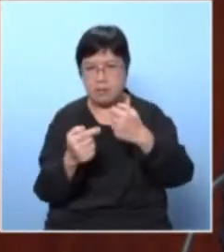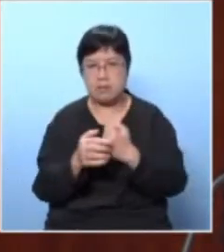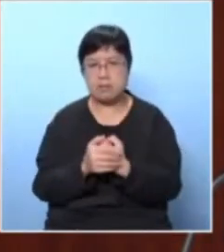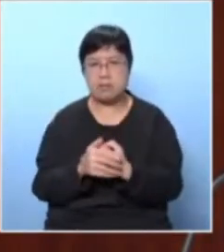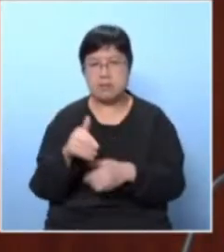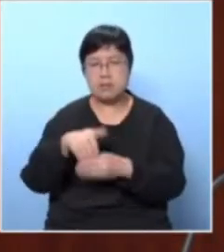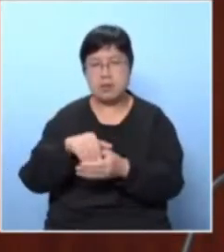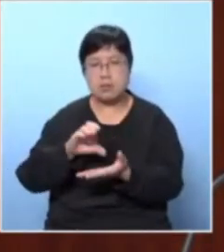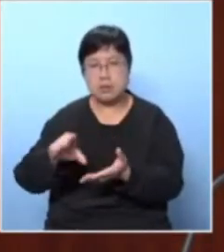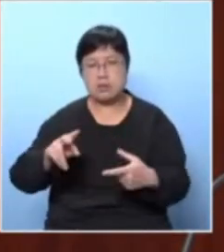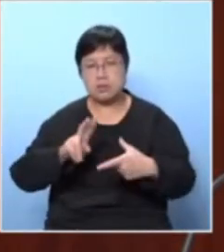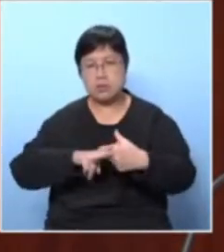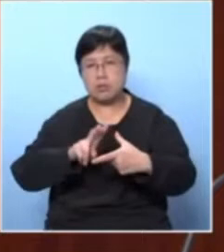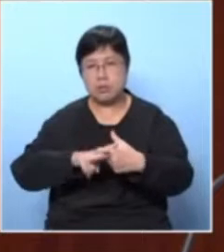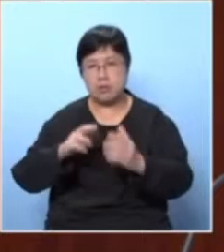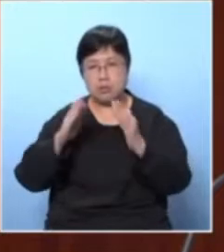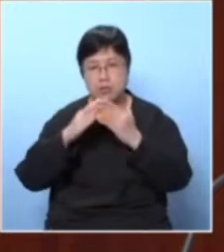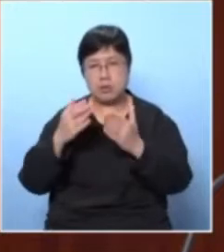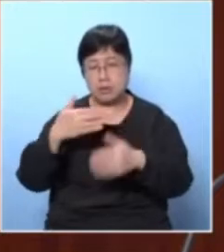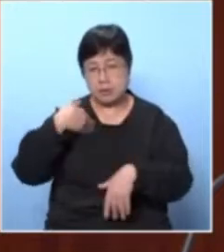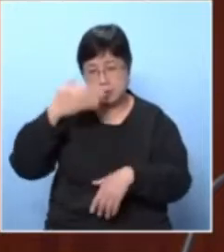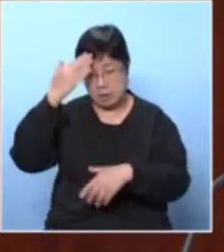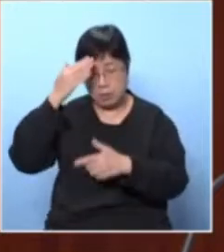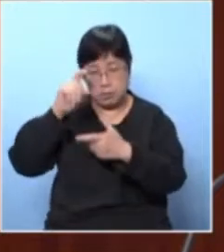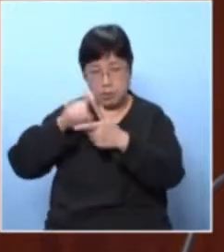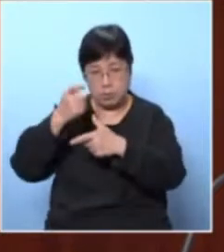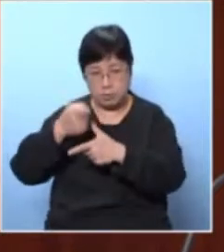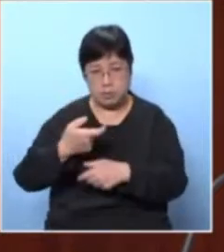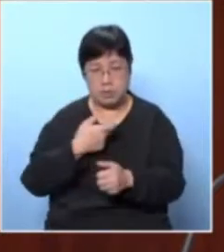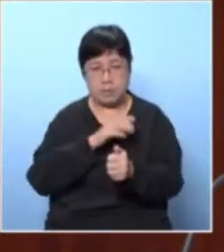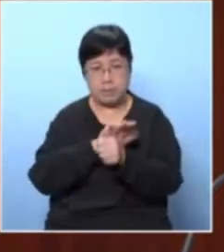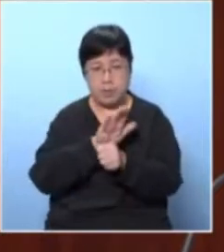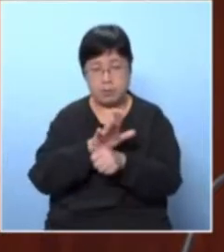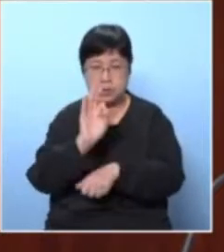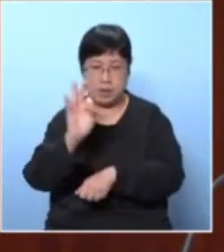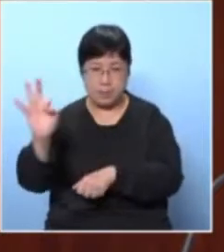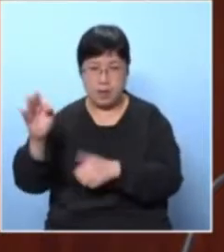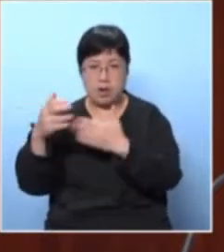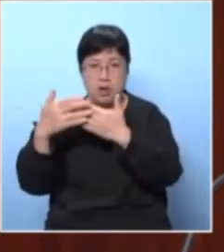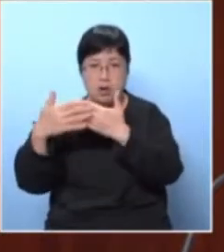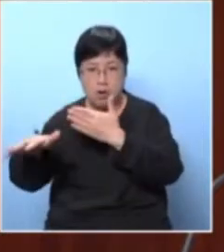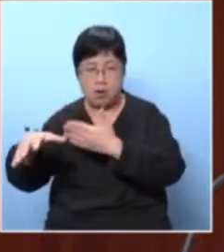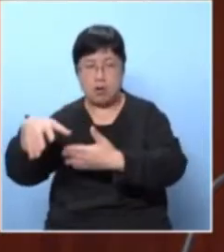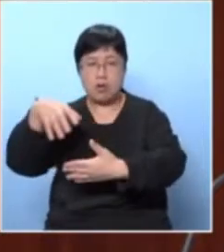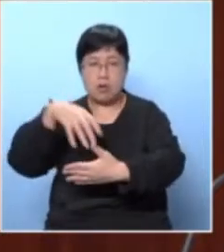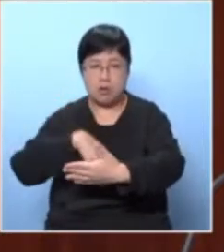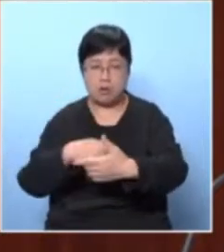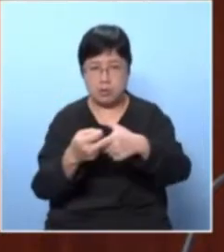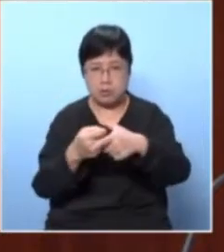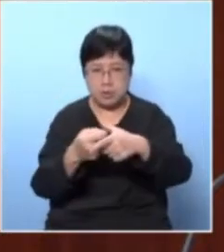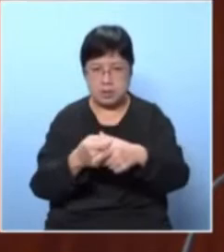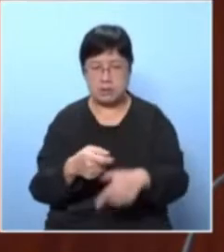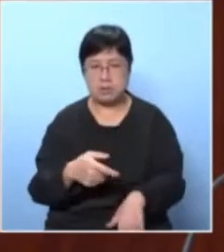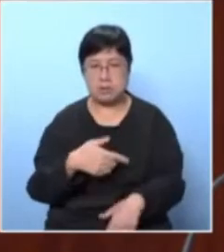is involved, with around 10,000 employment opportunities expected to be created. In the first 9